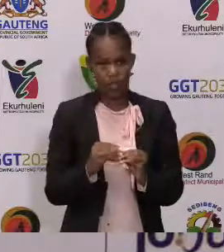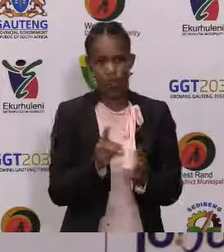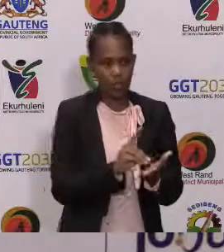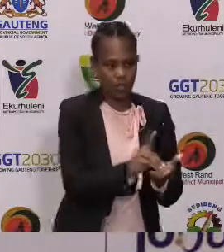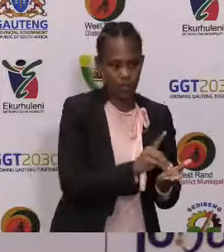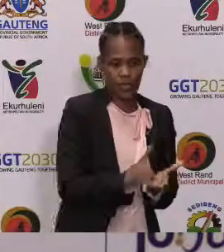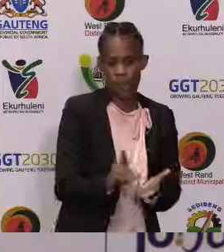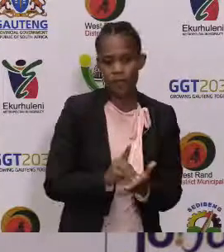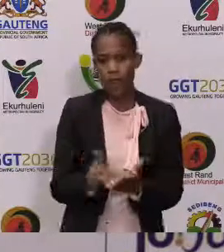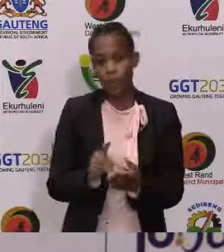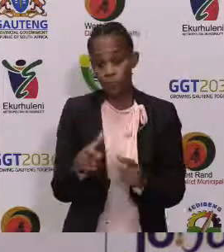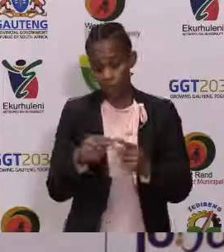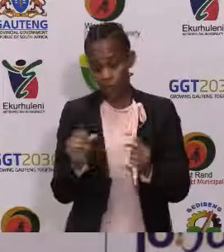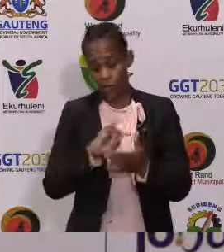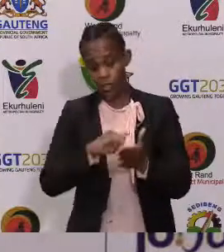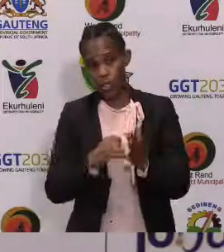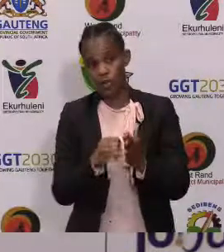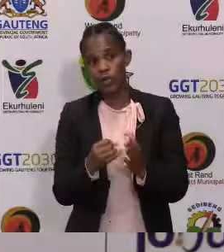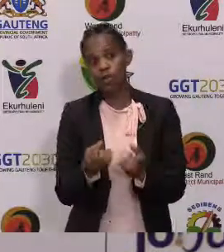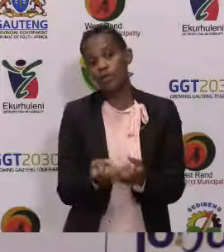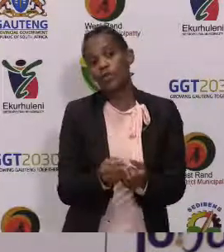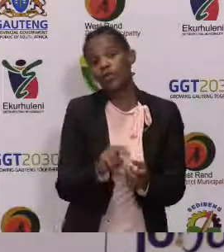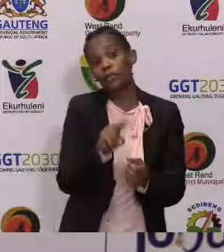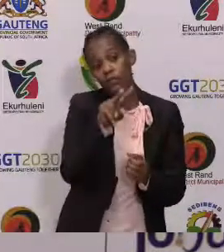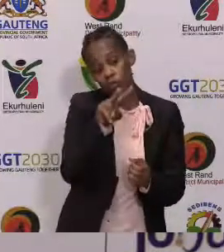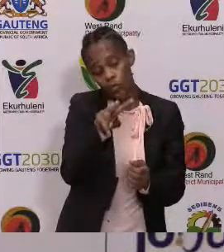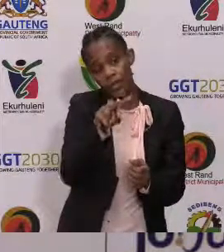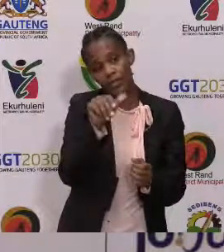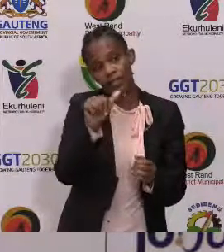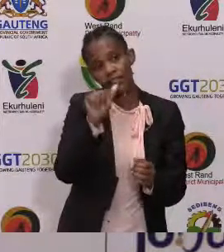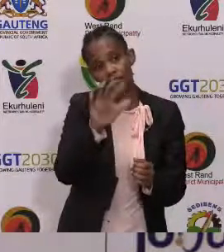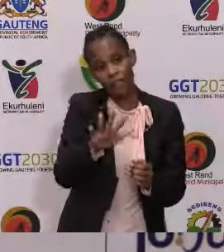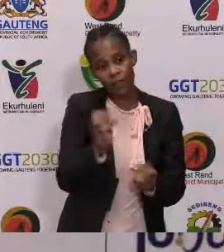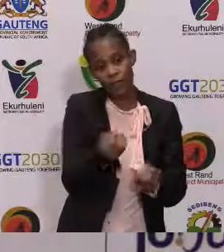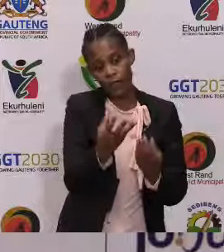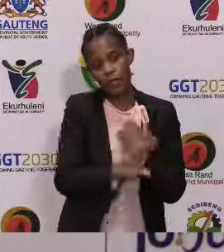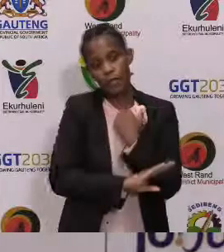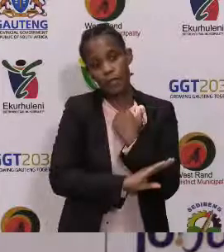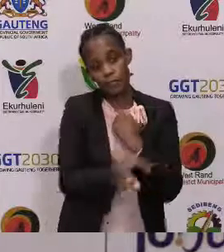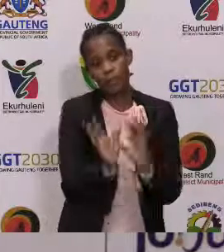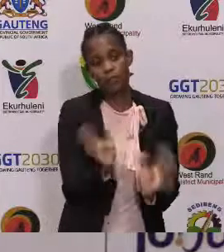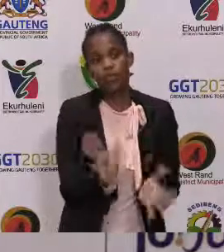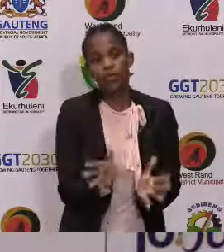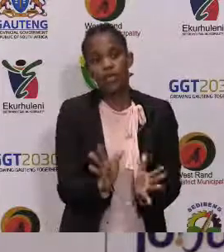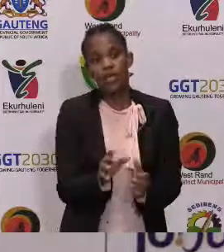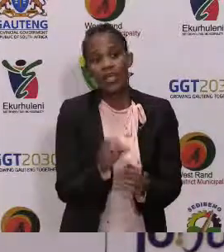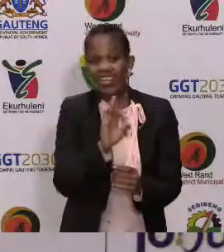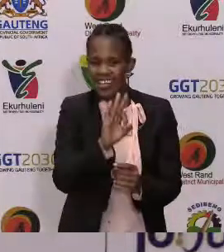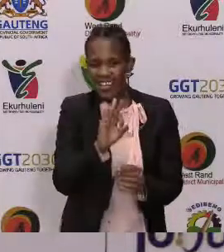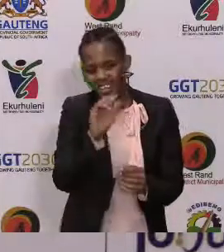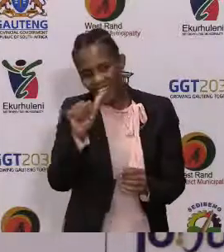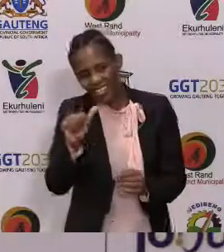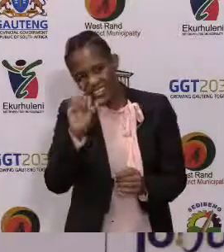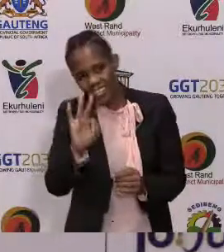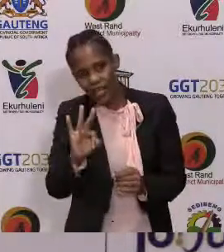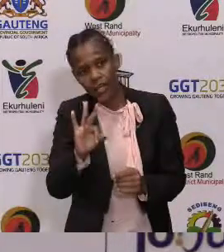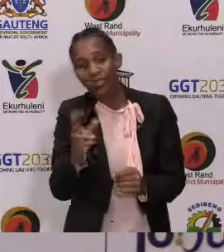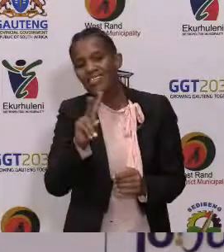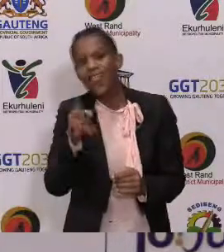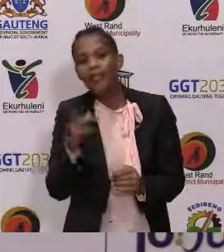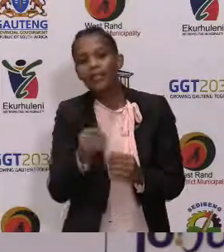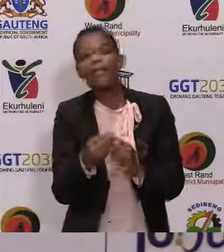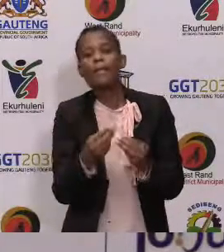January, we're already at 4,265. So the 1,193 is just the other beds that we're then to